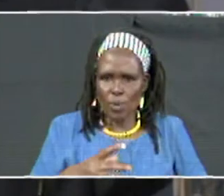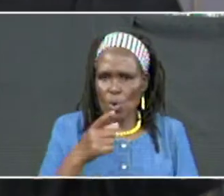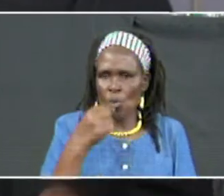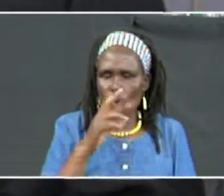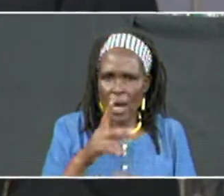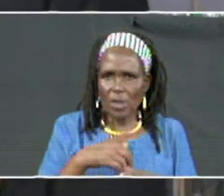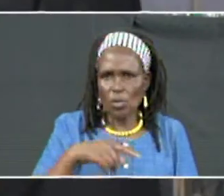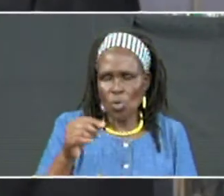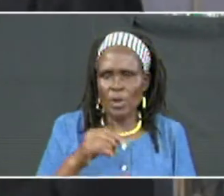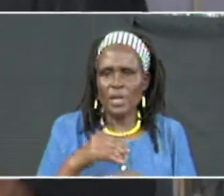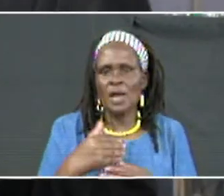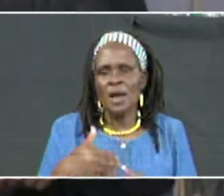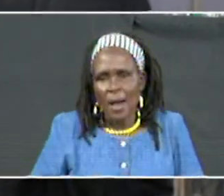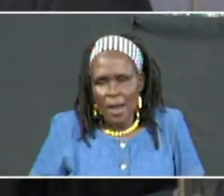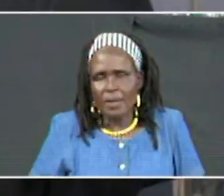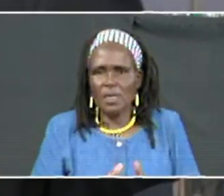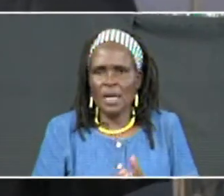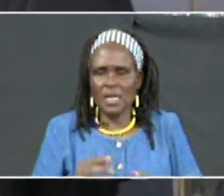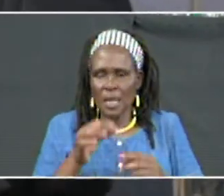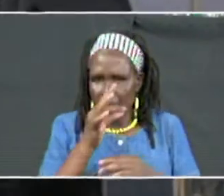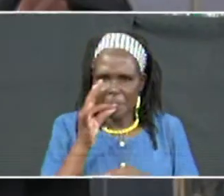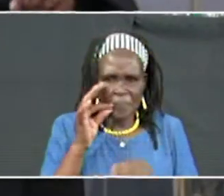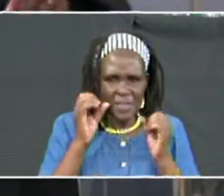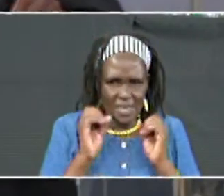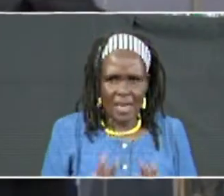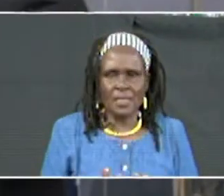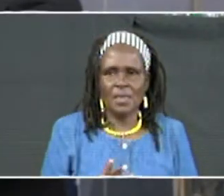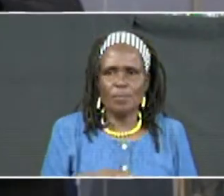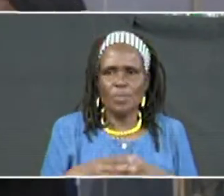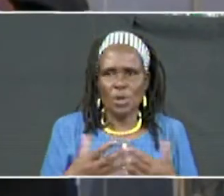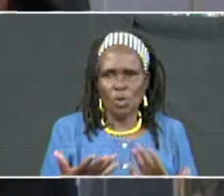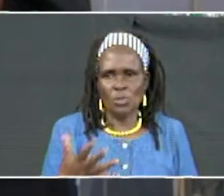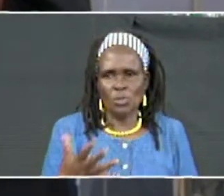fasting? Circumstances has forced